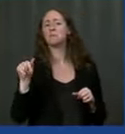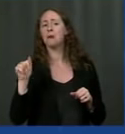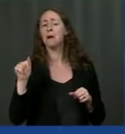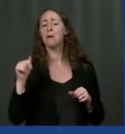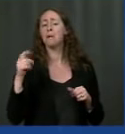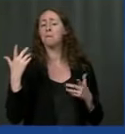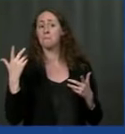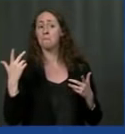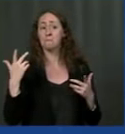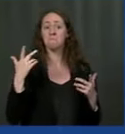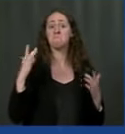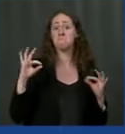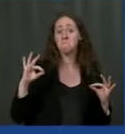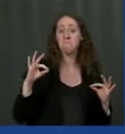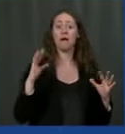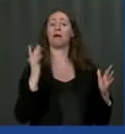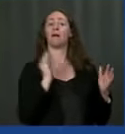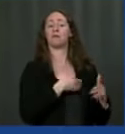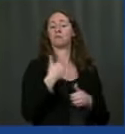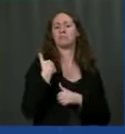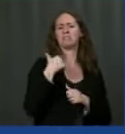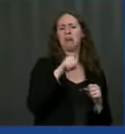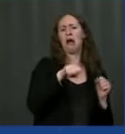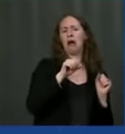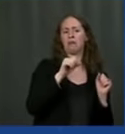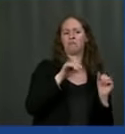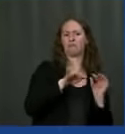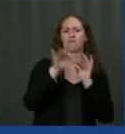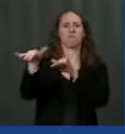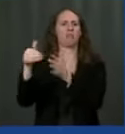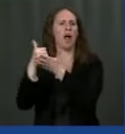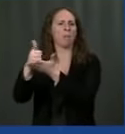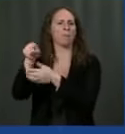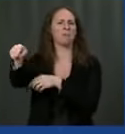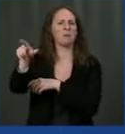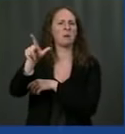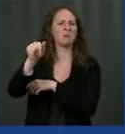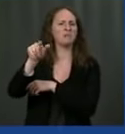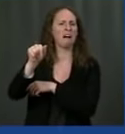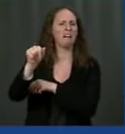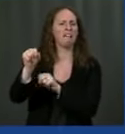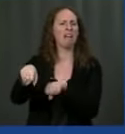in Louisiana, because that's who we are. And so we've got,